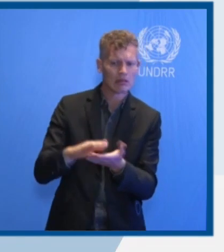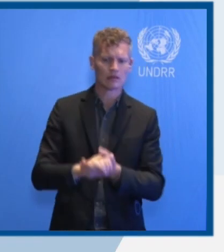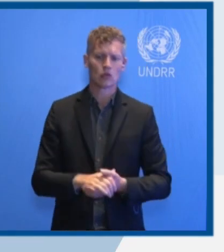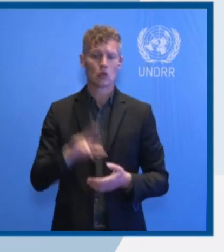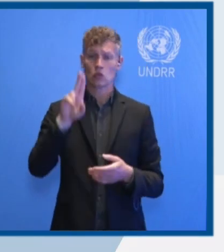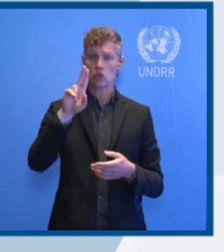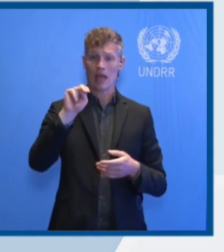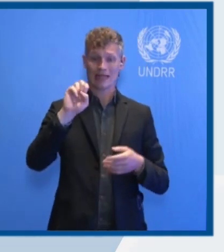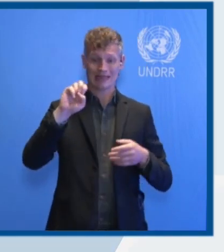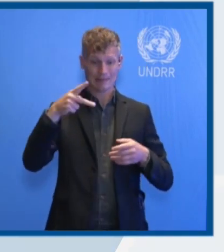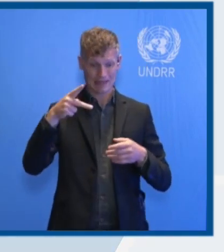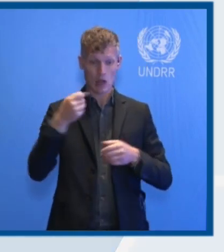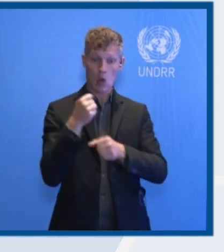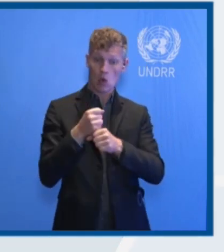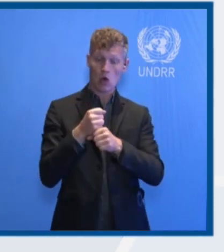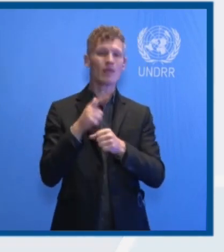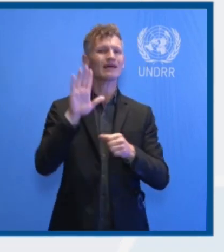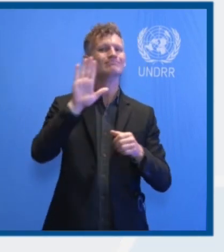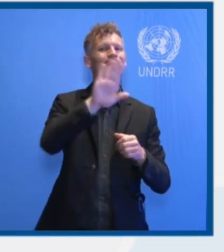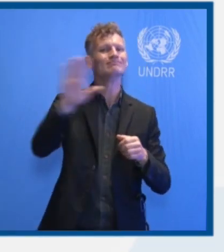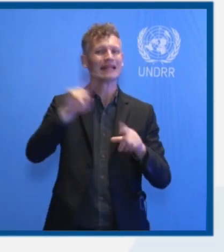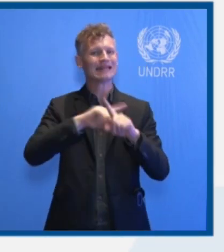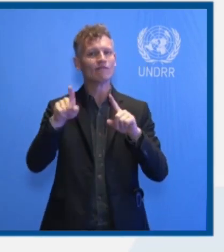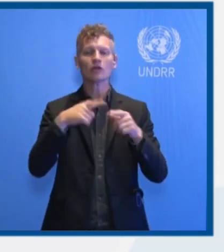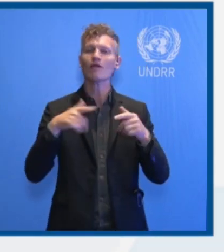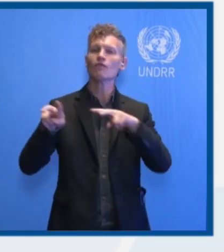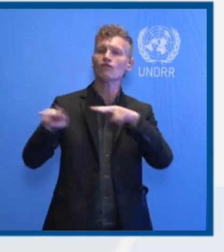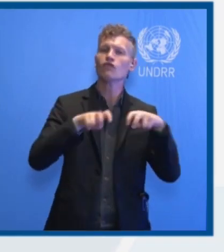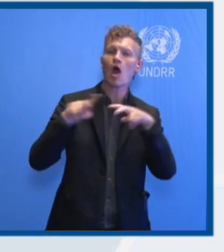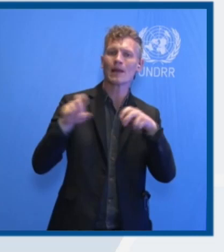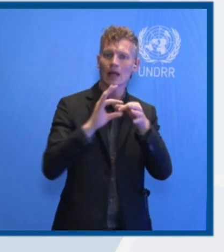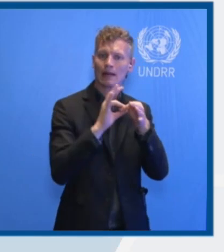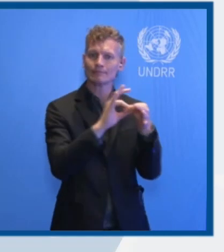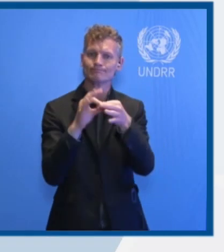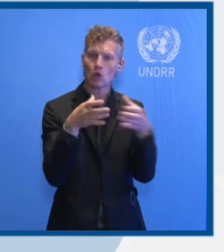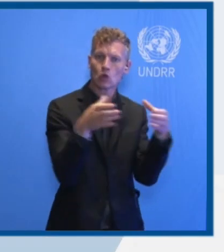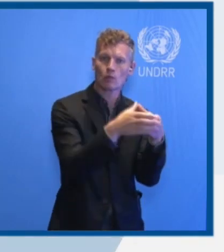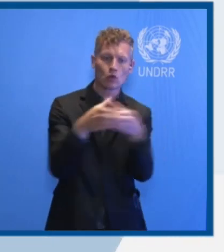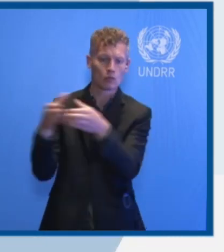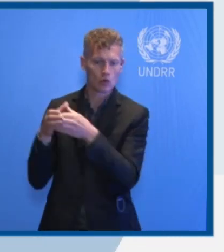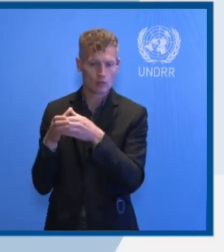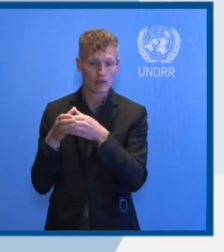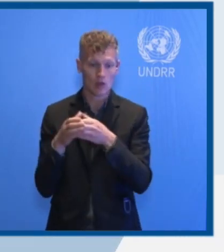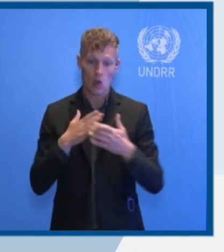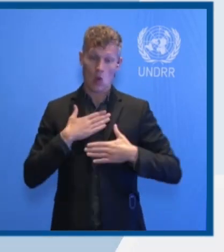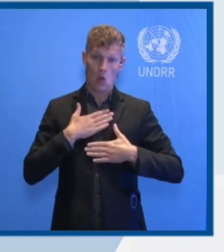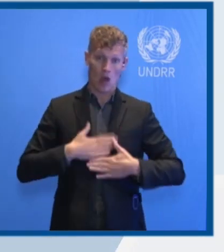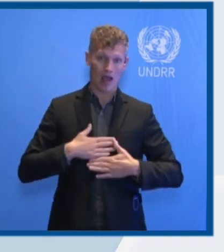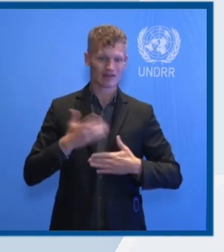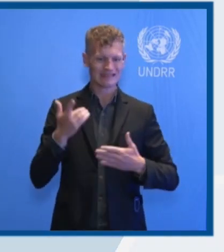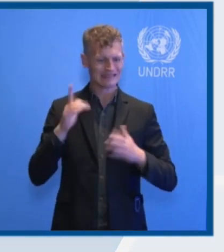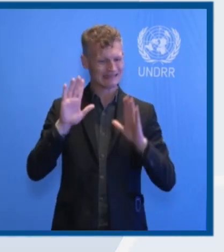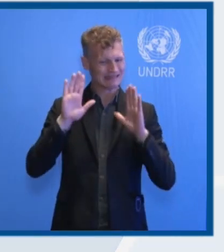vetiver cultivation in the upper watersheds with local fisheries to improve fishing